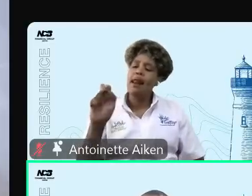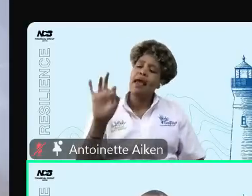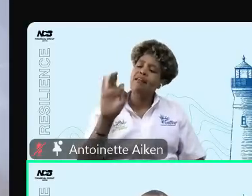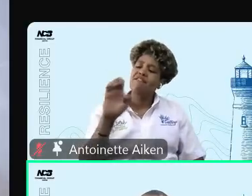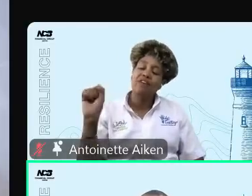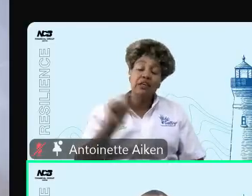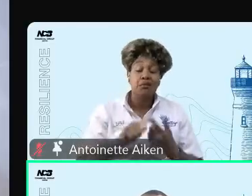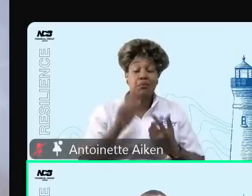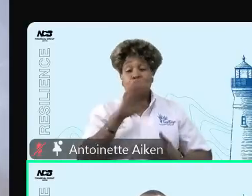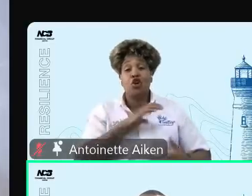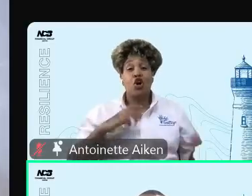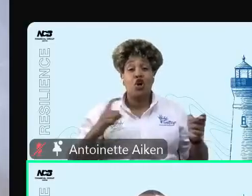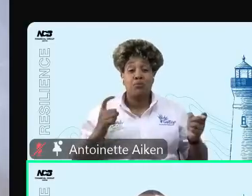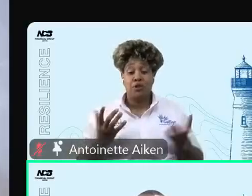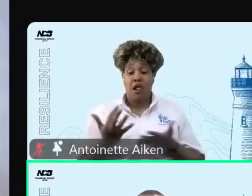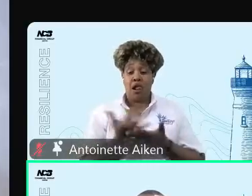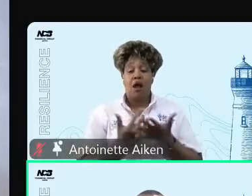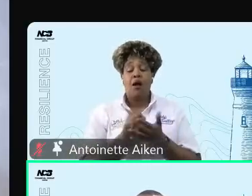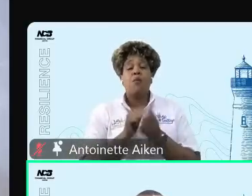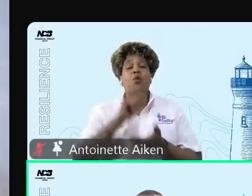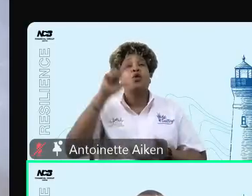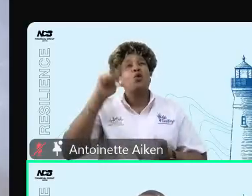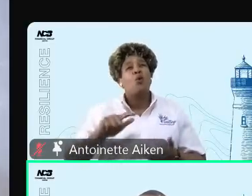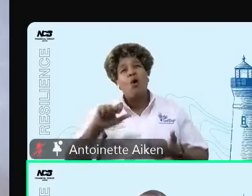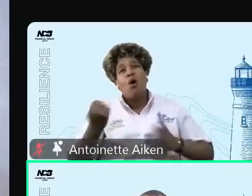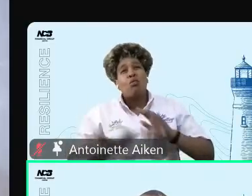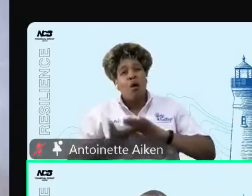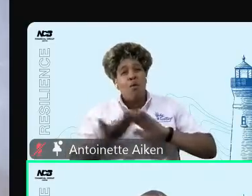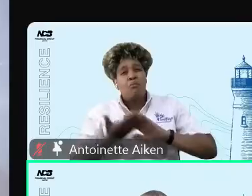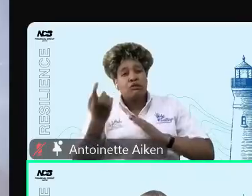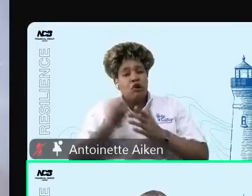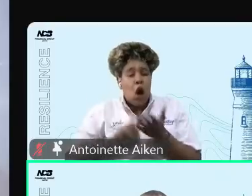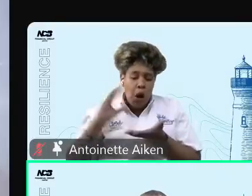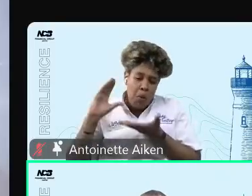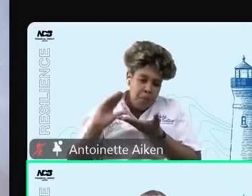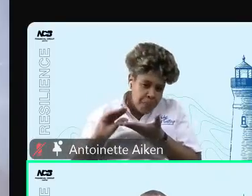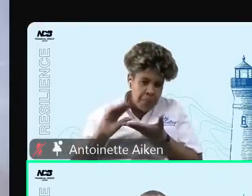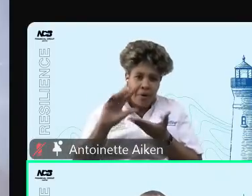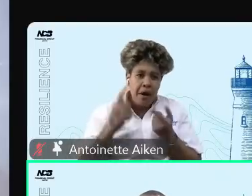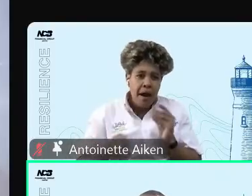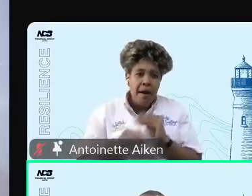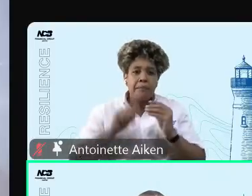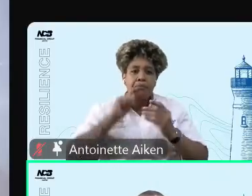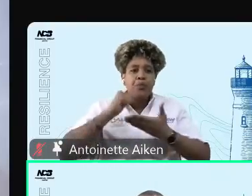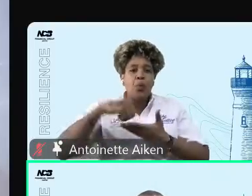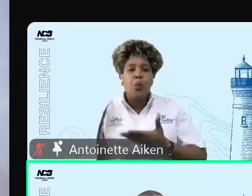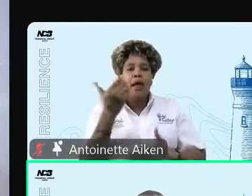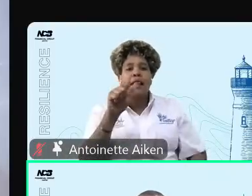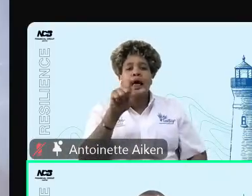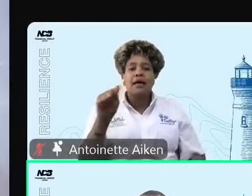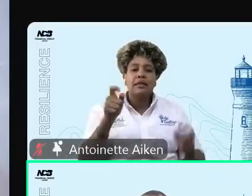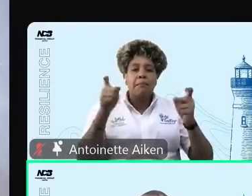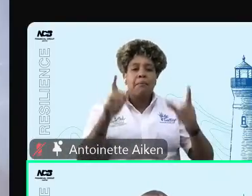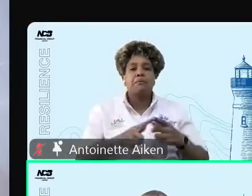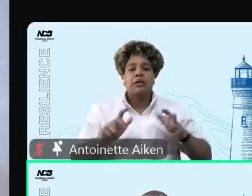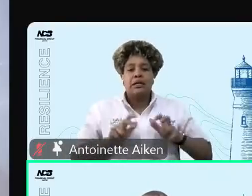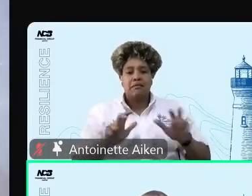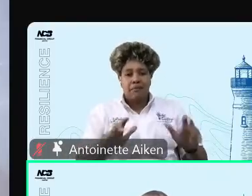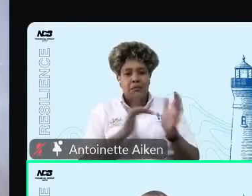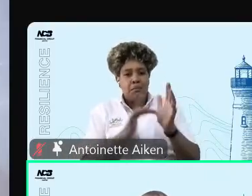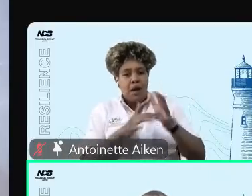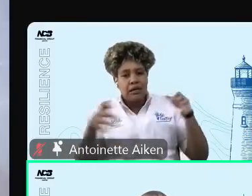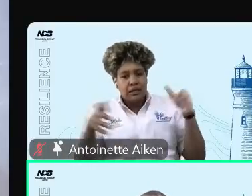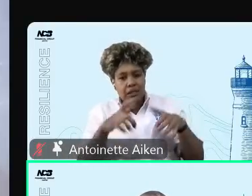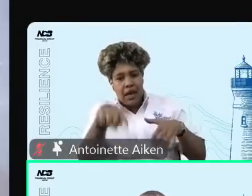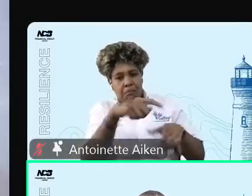commission income, together with lower other operating income. The wealth, asset management, and investment banking